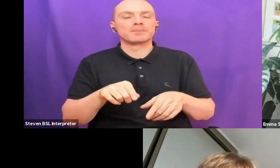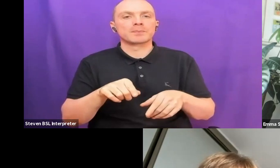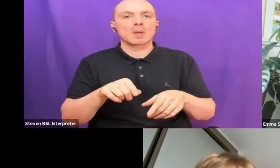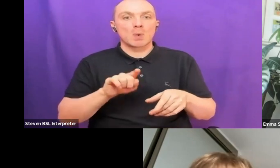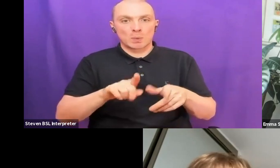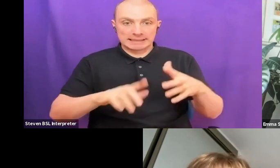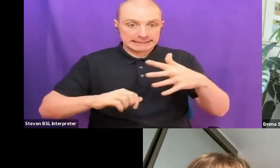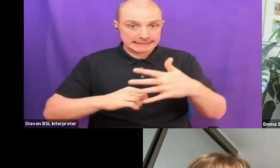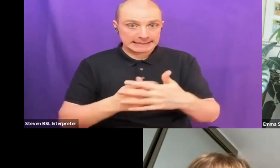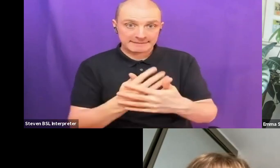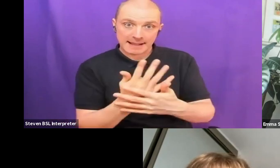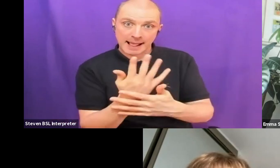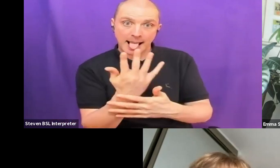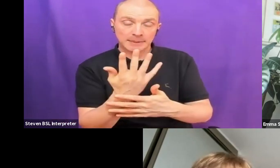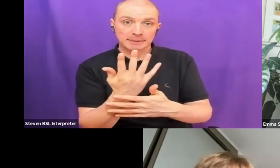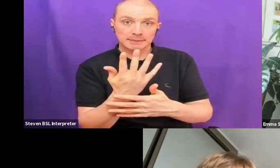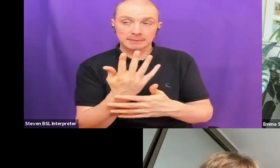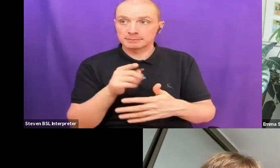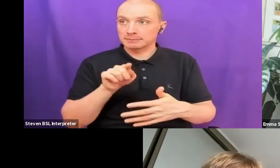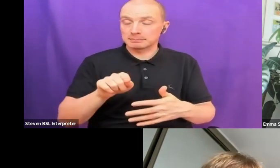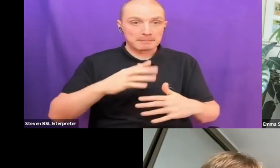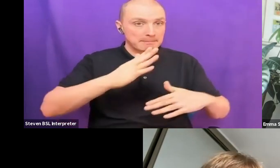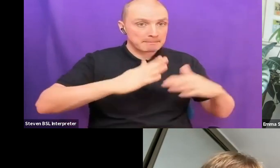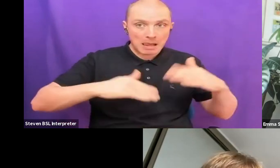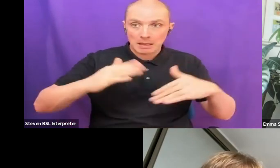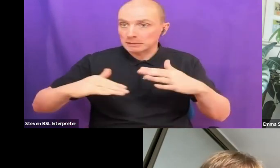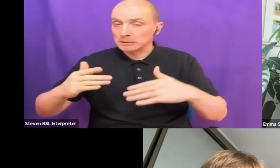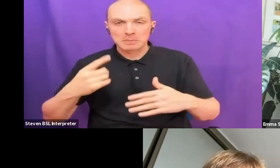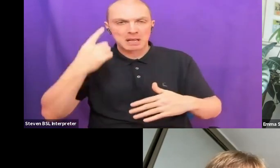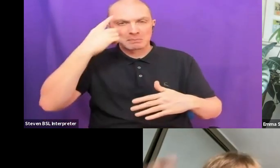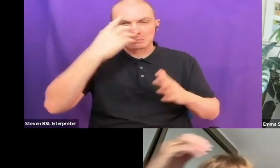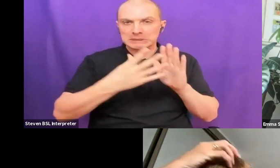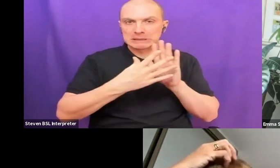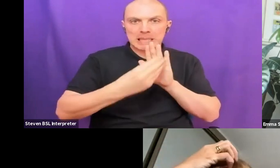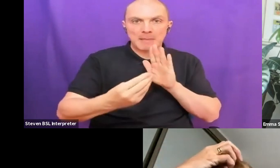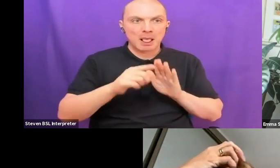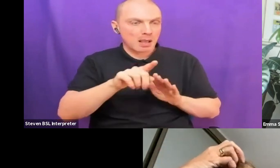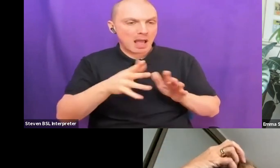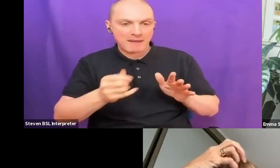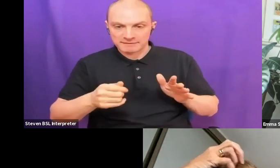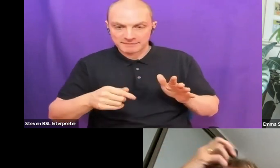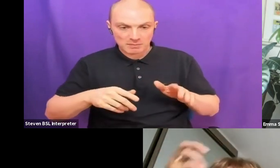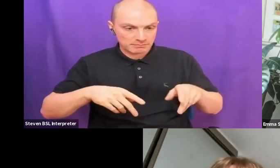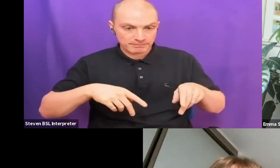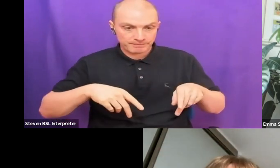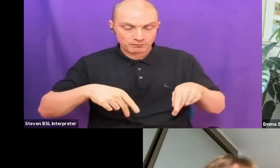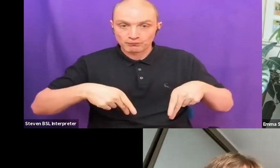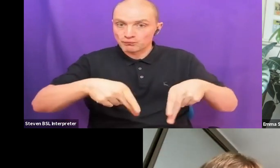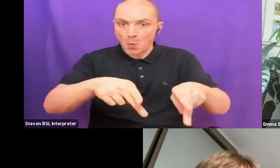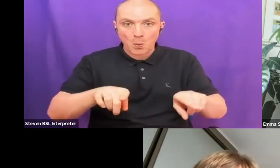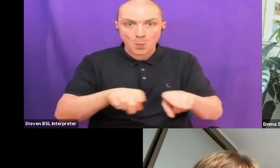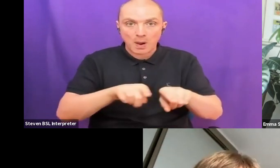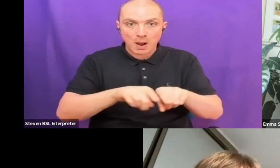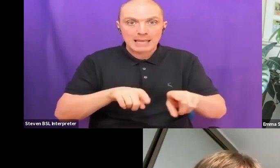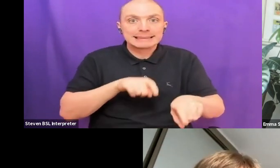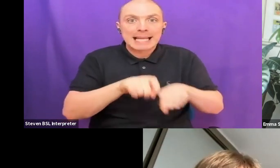about sustainable use of the infrastructure. And I'm thinking about things like the cycle route, for instance. But we've got